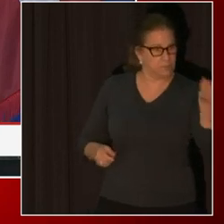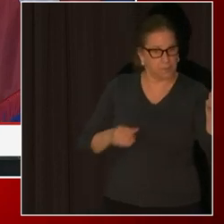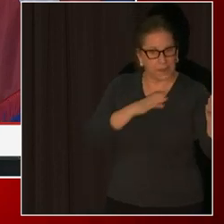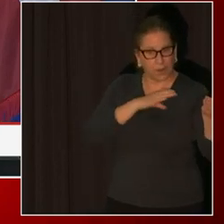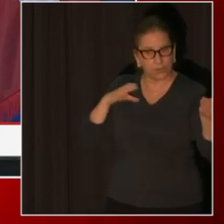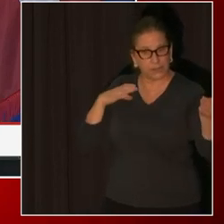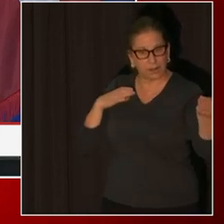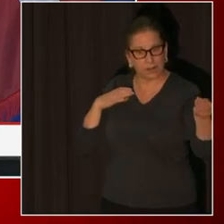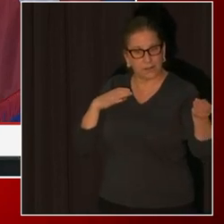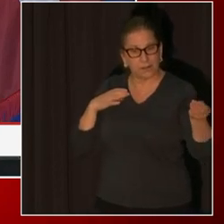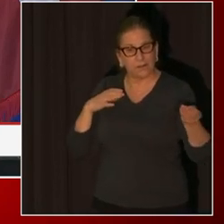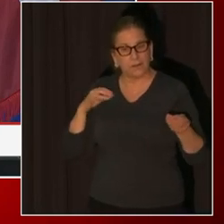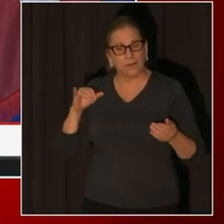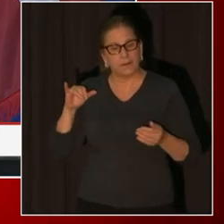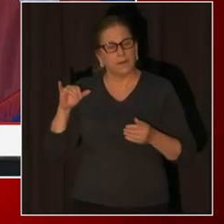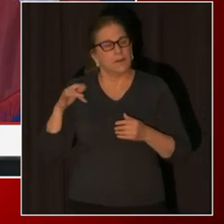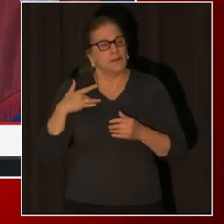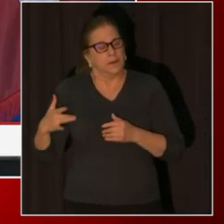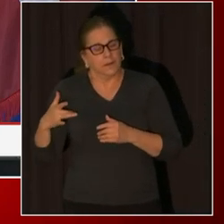is just a modified